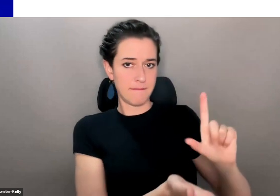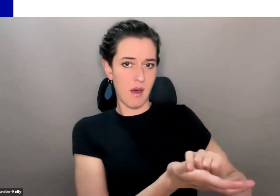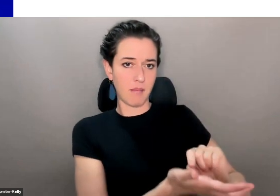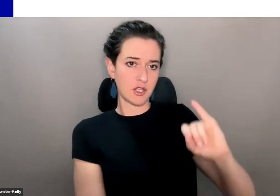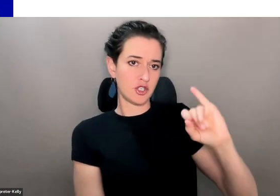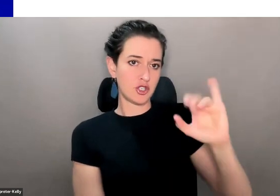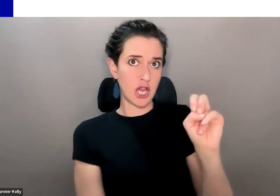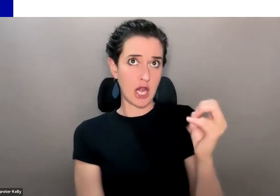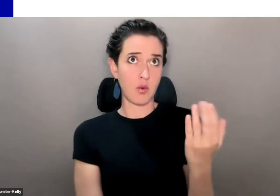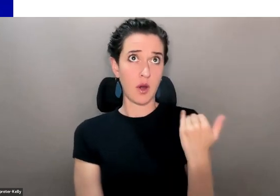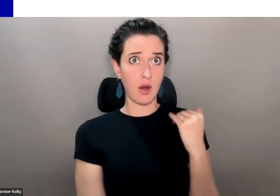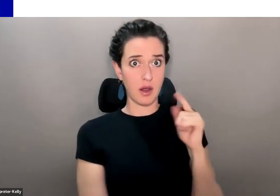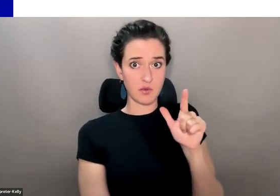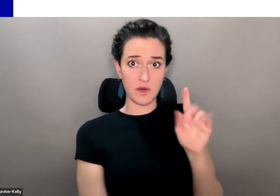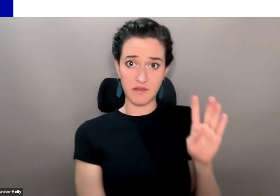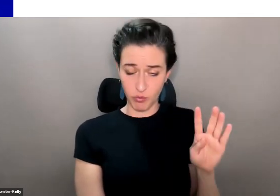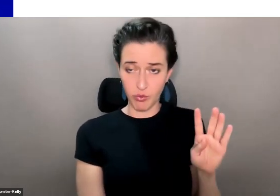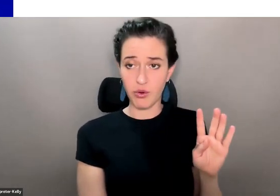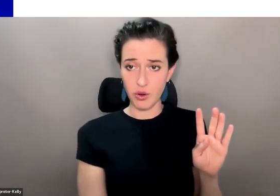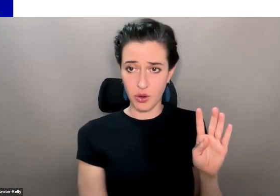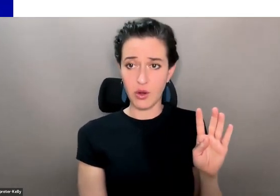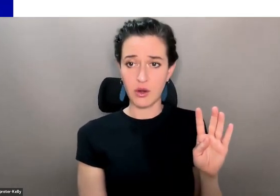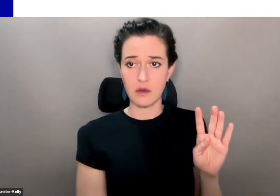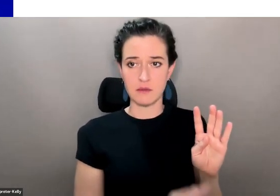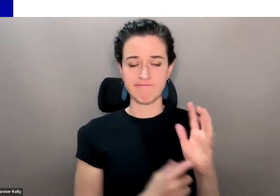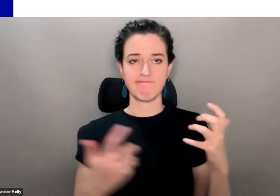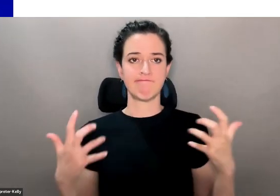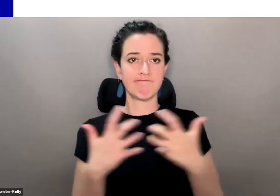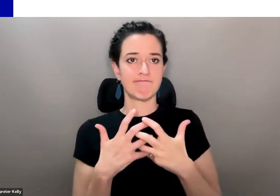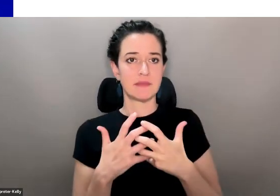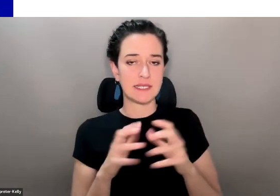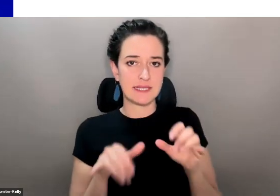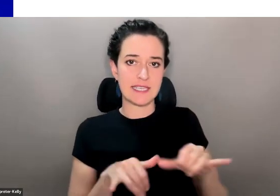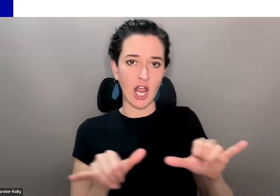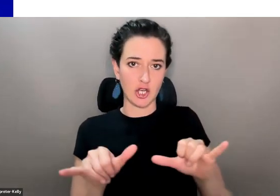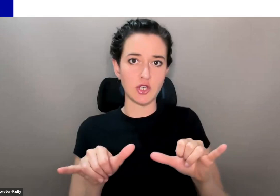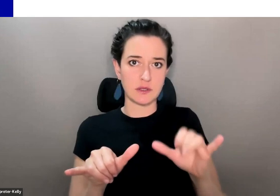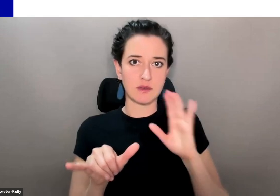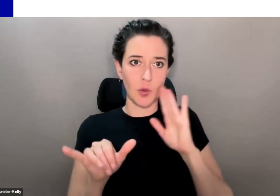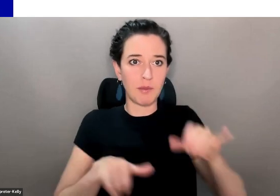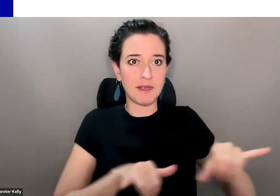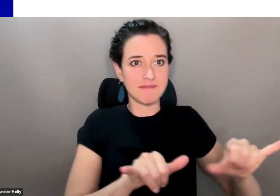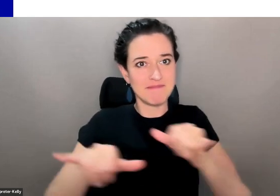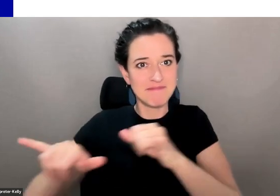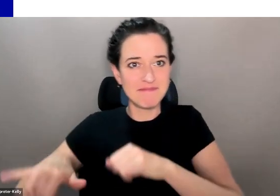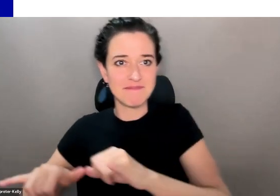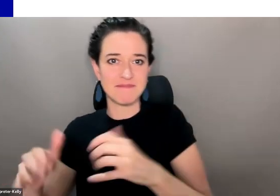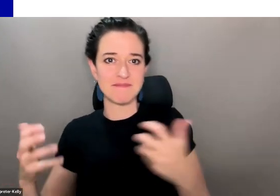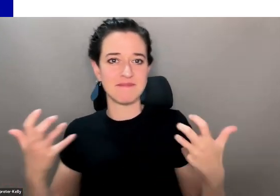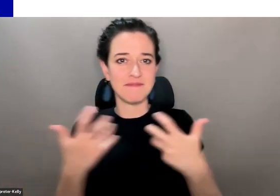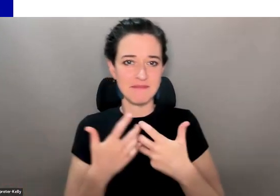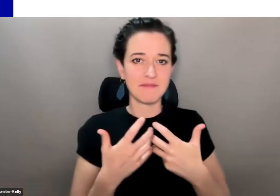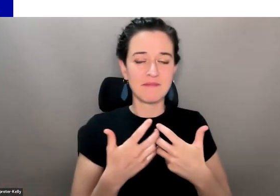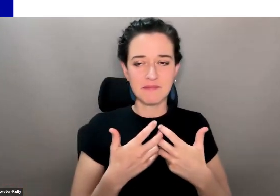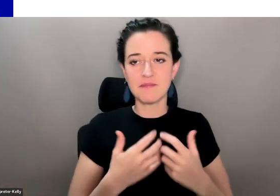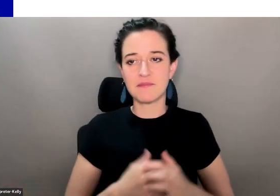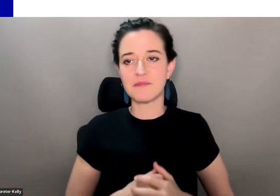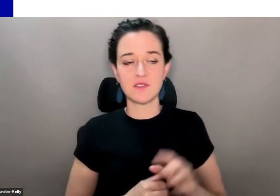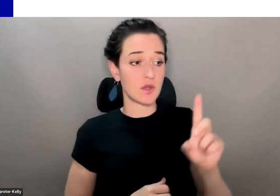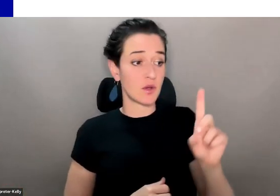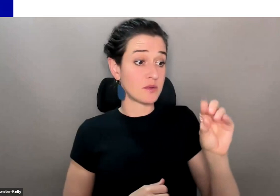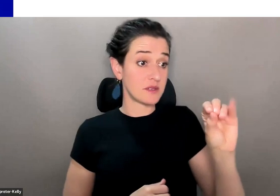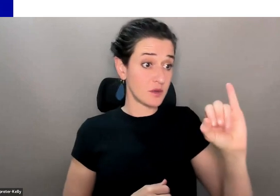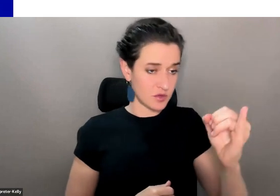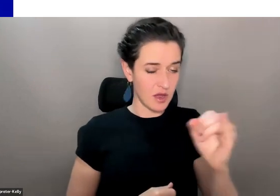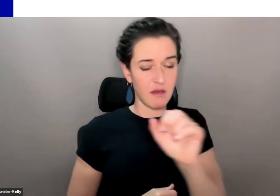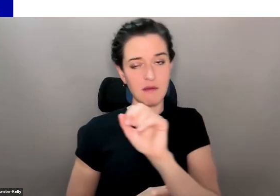January 2024. We are aligning standards so that there will be consistency between the Department of Justice and HHS